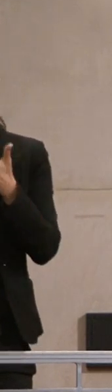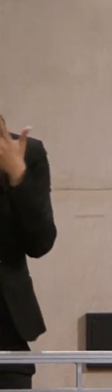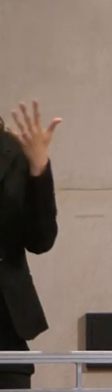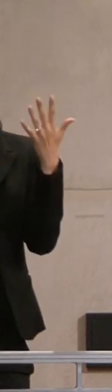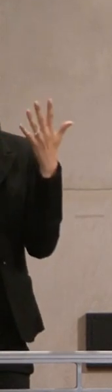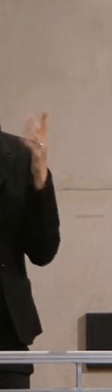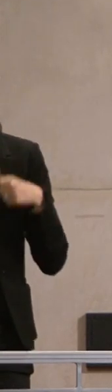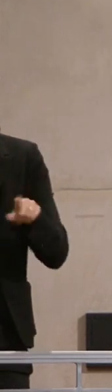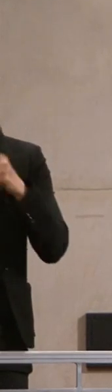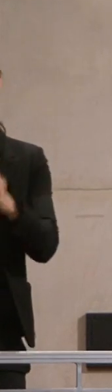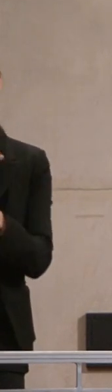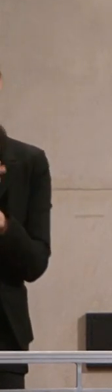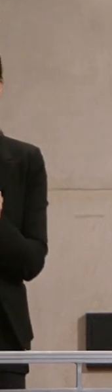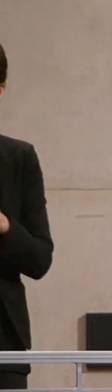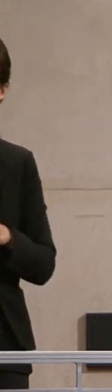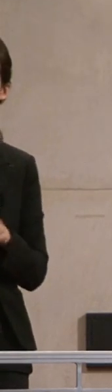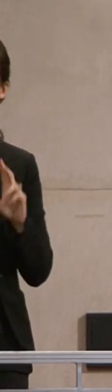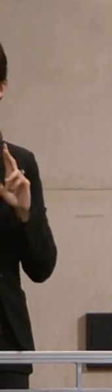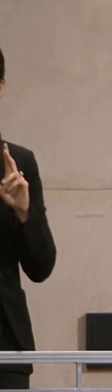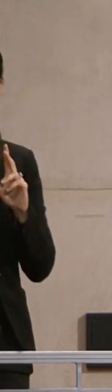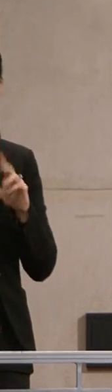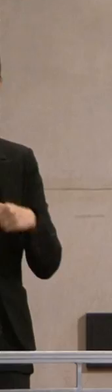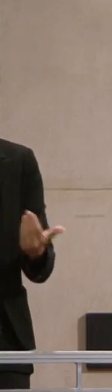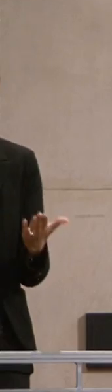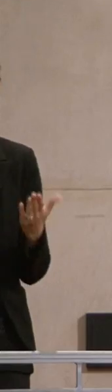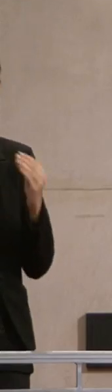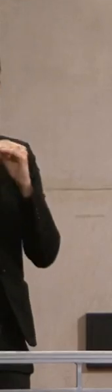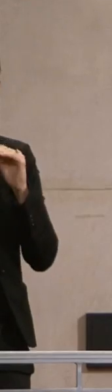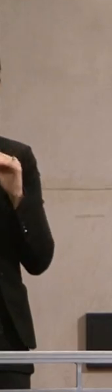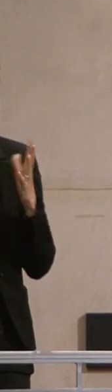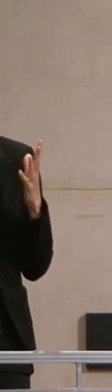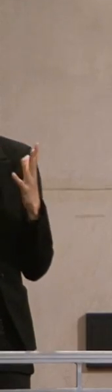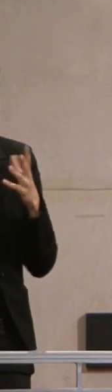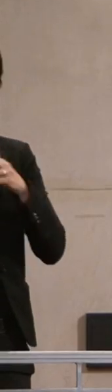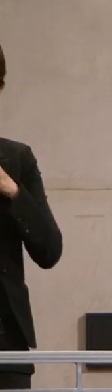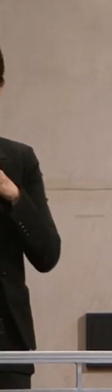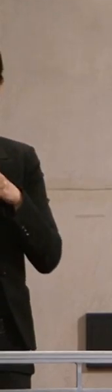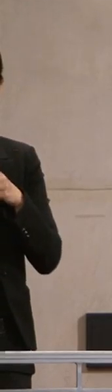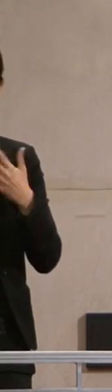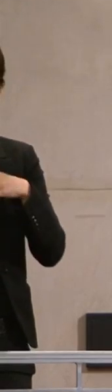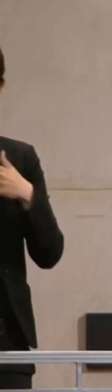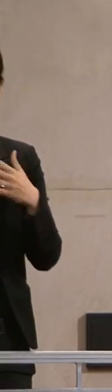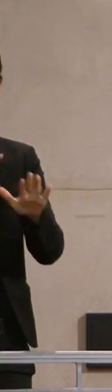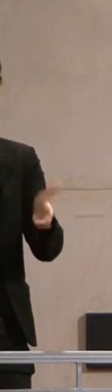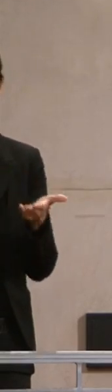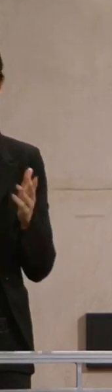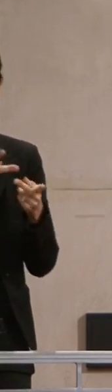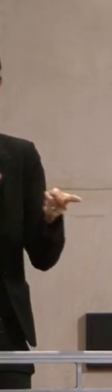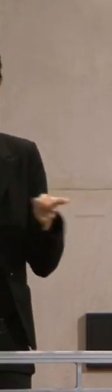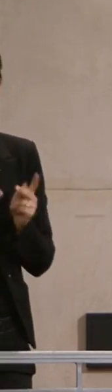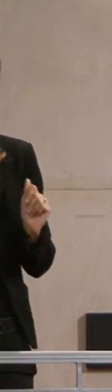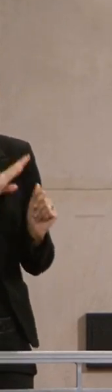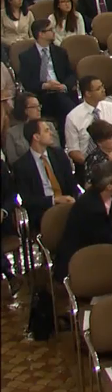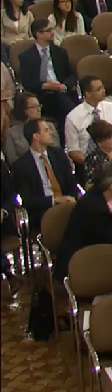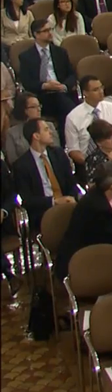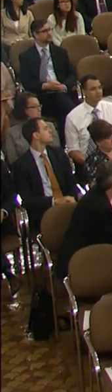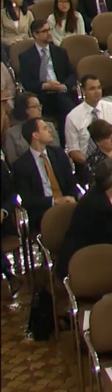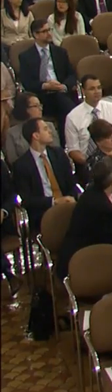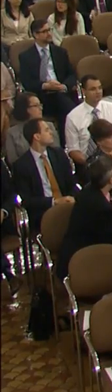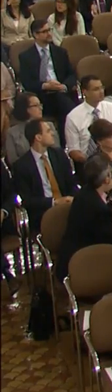make the department a more inclusive and welcoming place. Board members, please stand and be recognized.